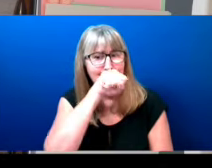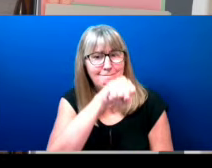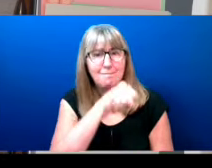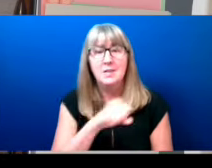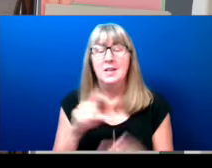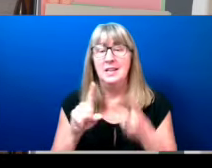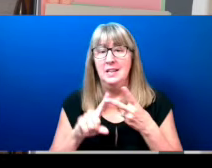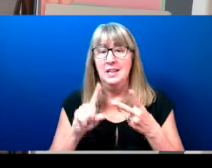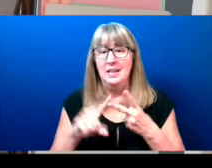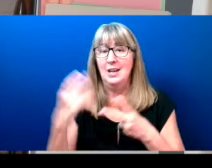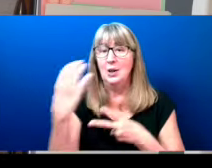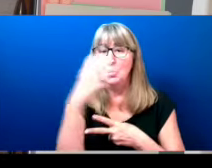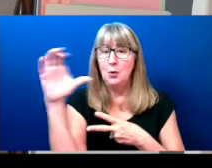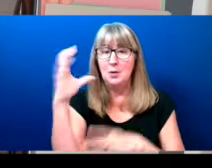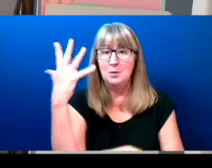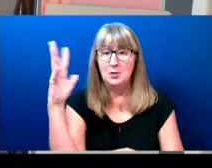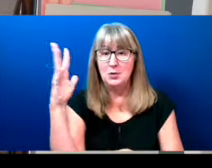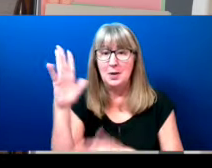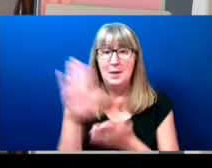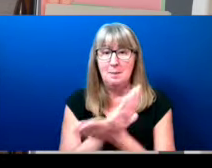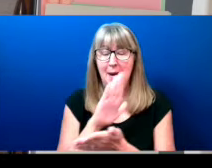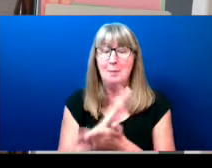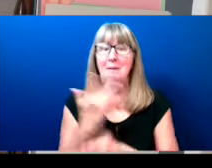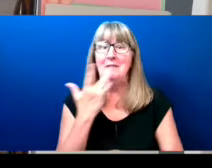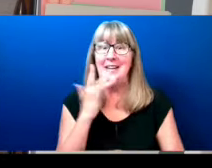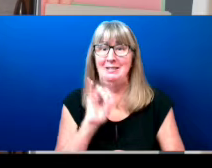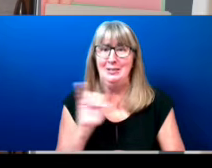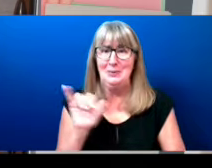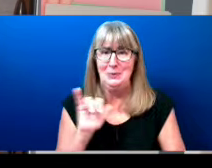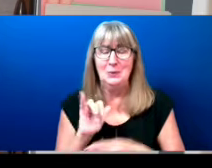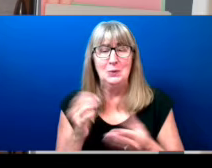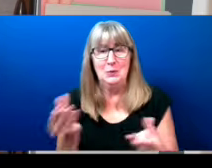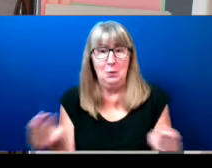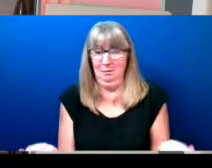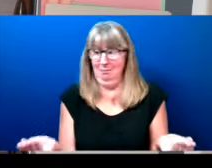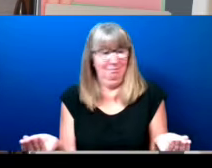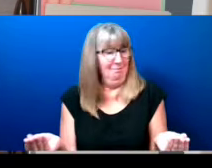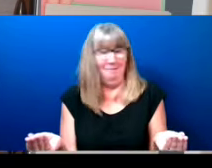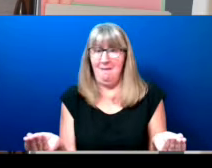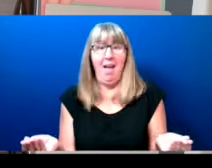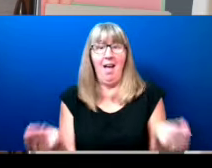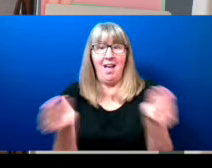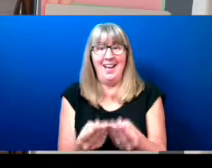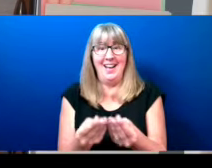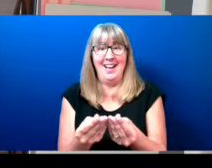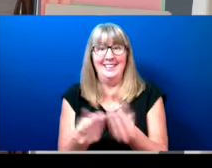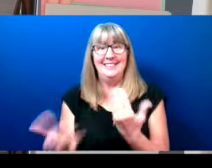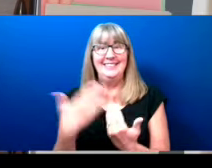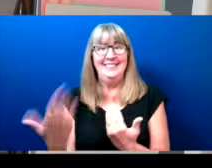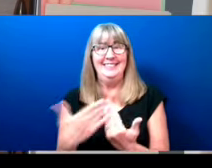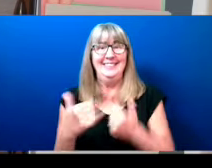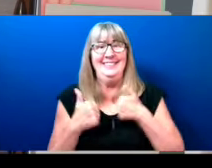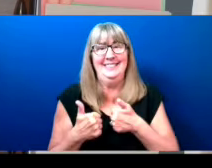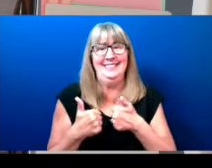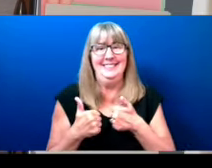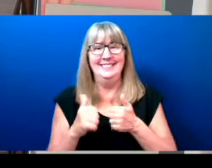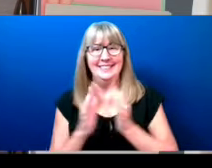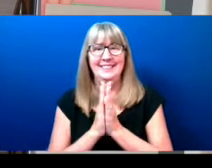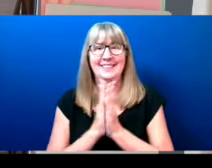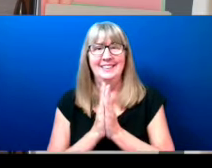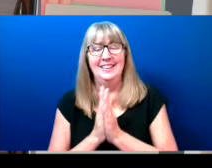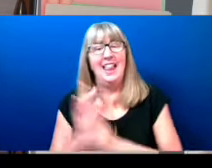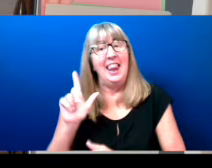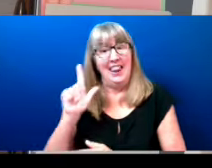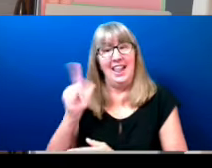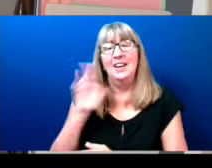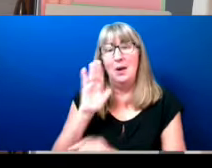favorite papers that I love, and the Christmas trees are one of my other favorites, so to put these together was a no-brainer for me. In fact, I'm gonna make one with